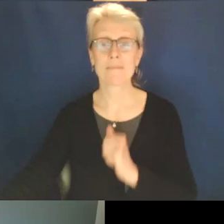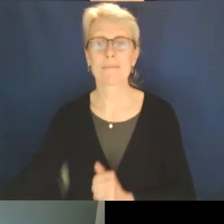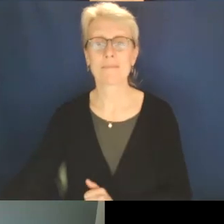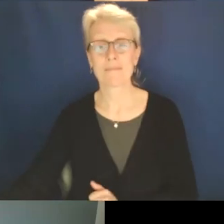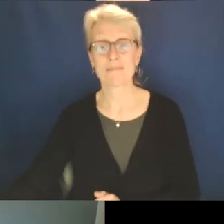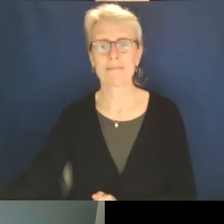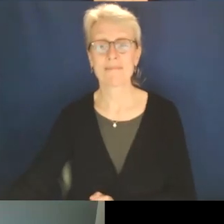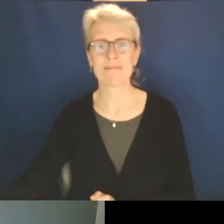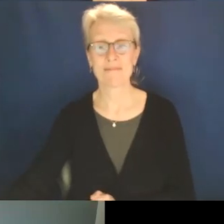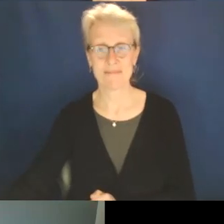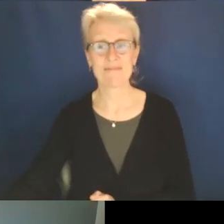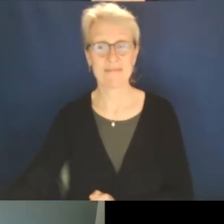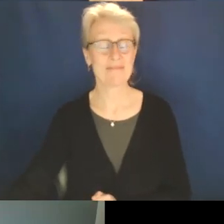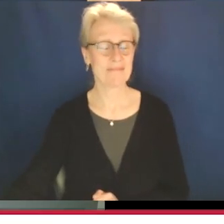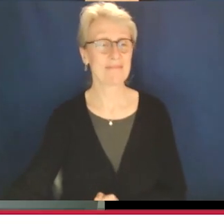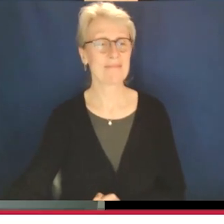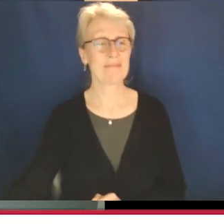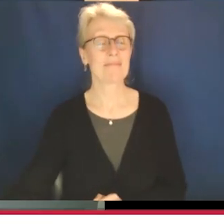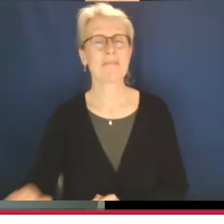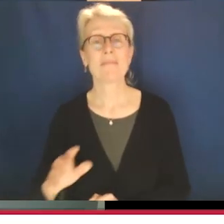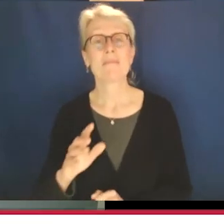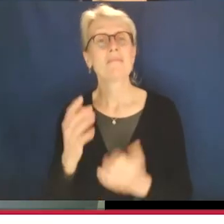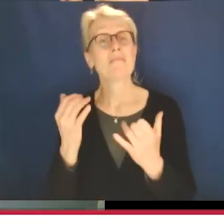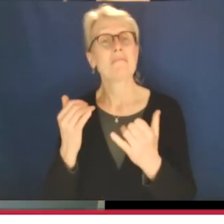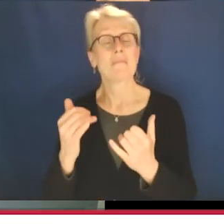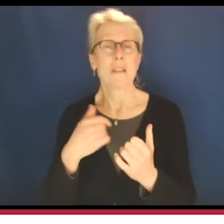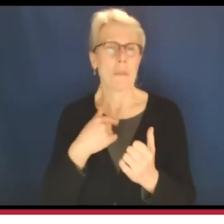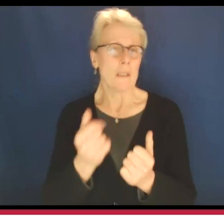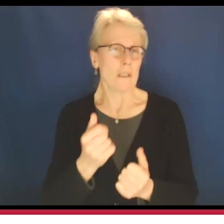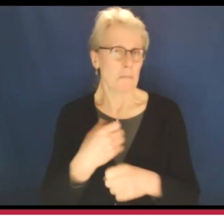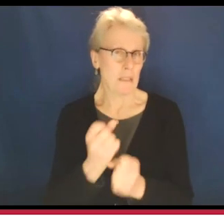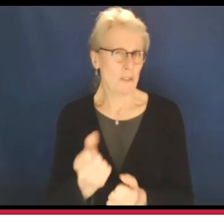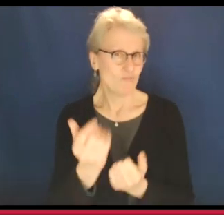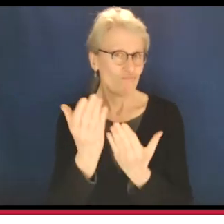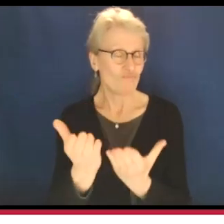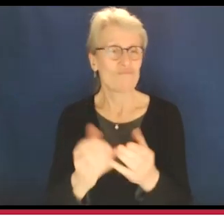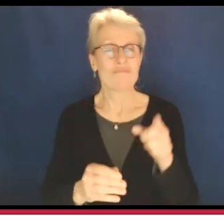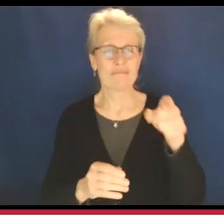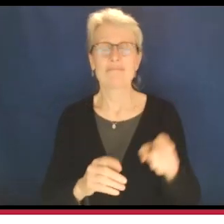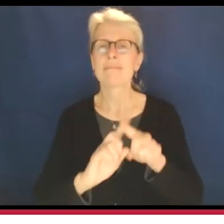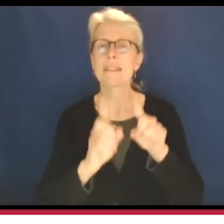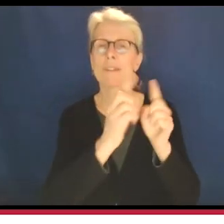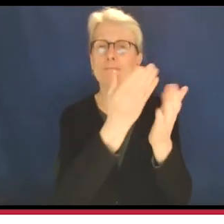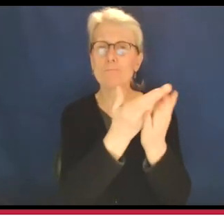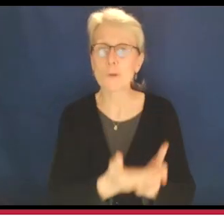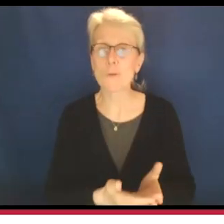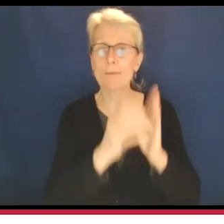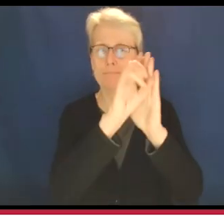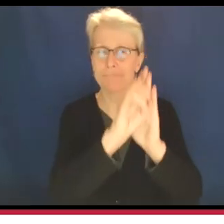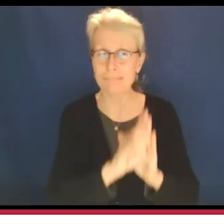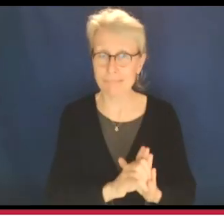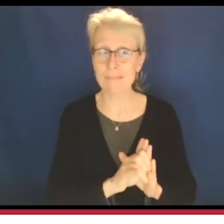So what I would suggest from these different sorts of lines of evidence is first